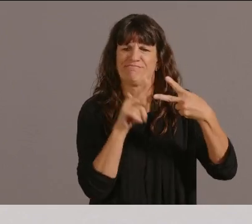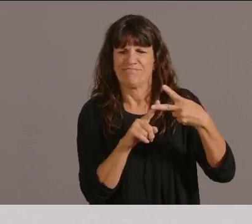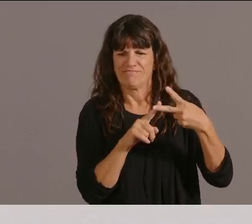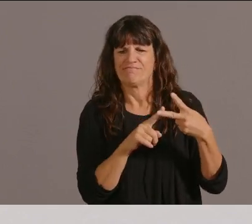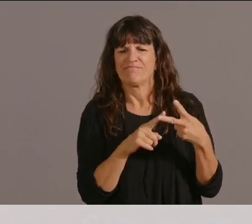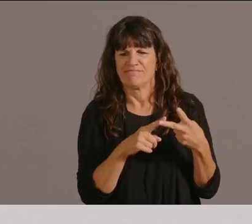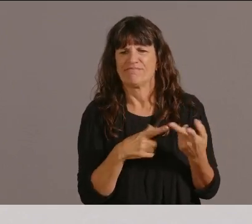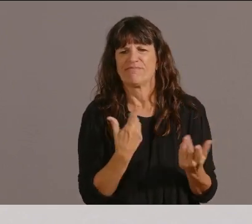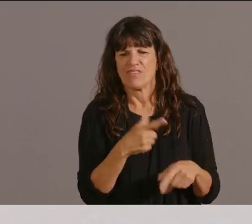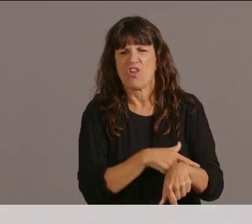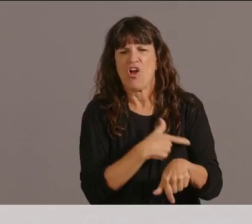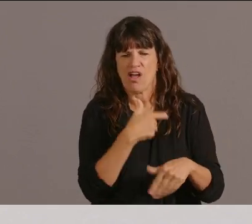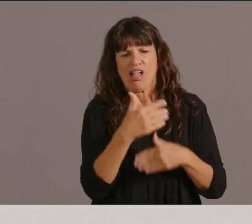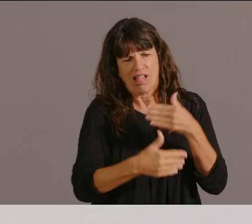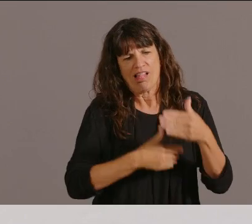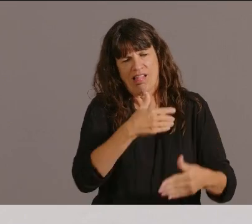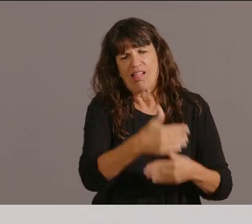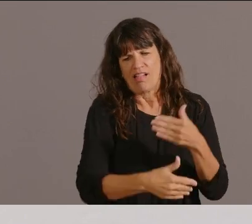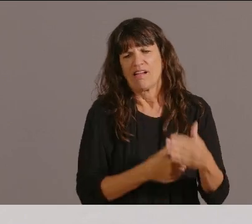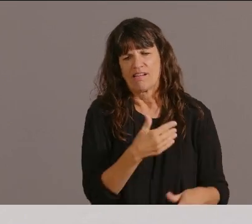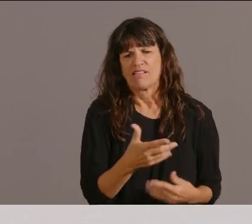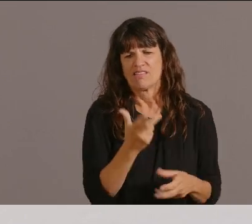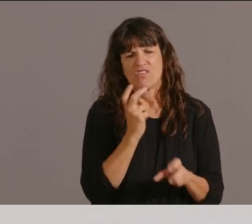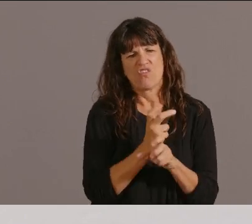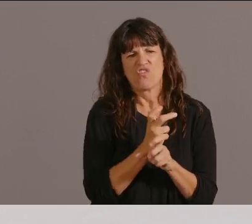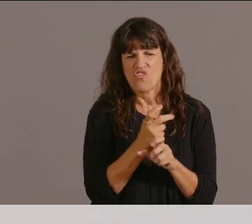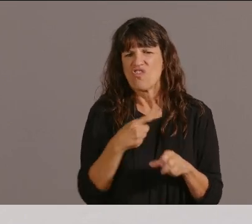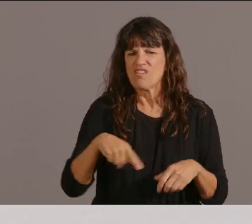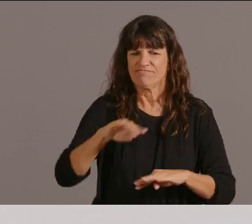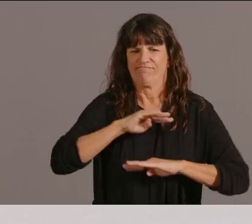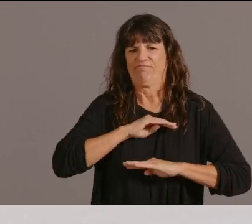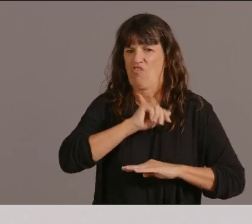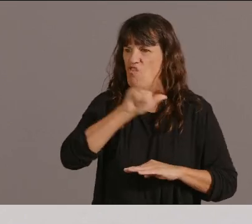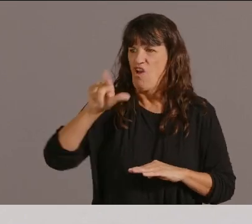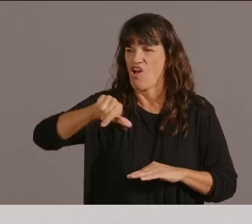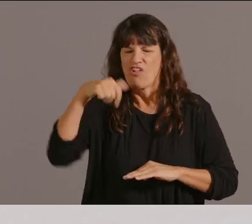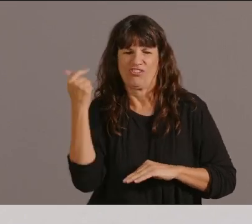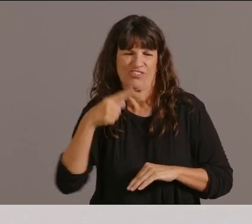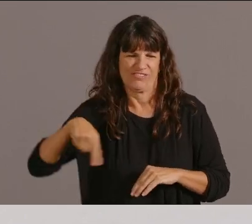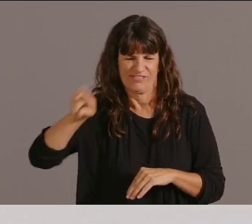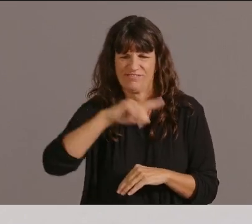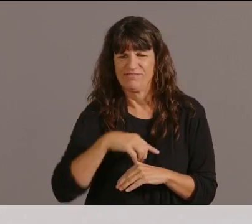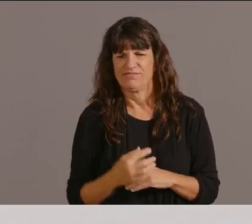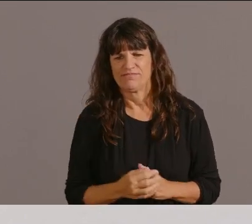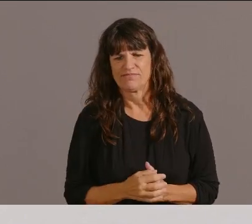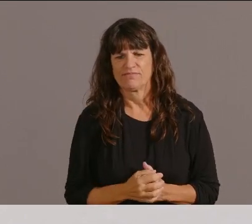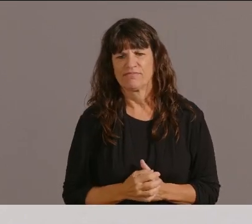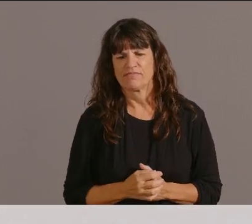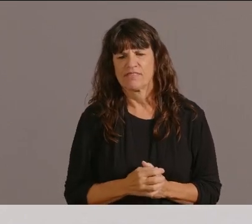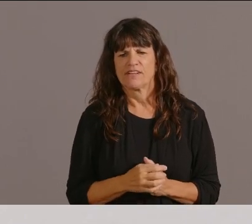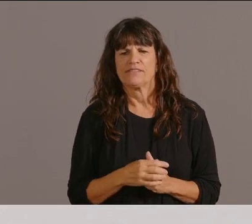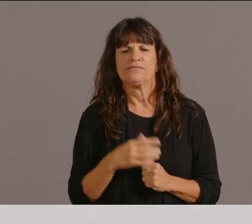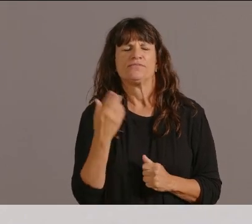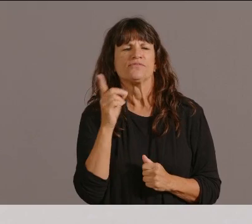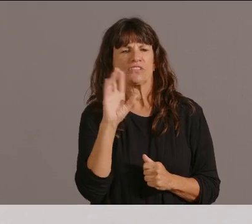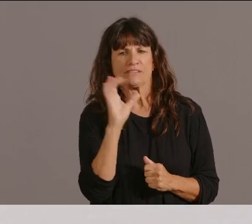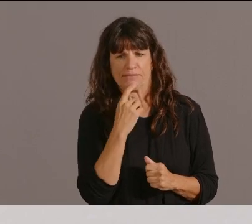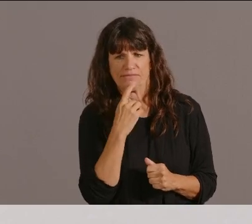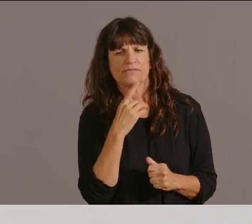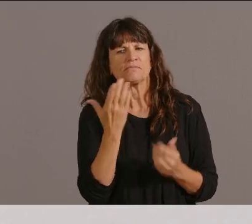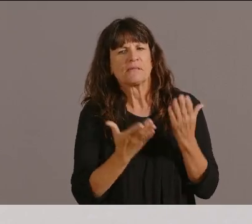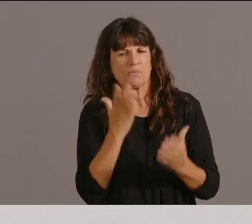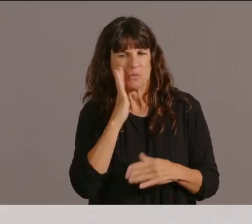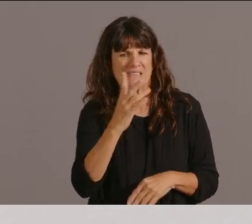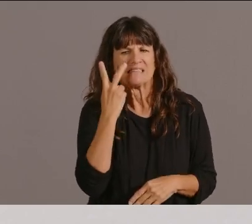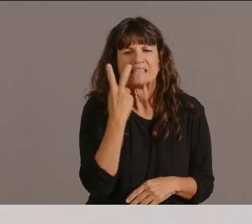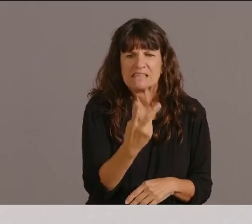to get through those counties and those age demographics. What we will likely see is the same thing that we have been